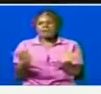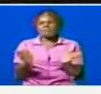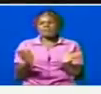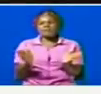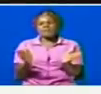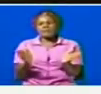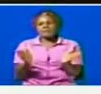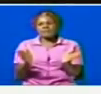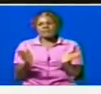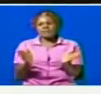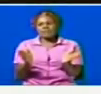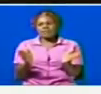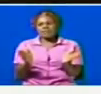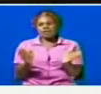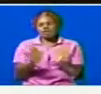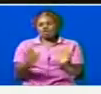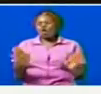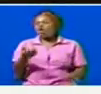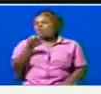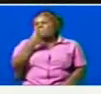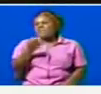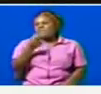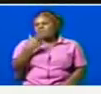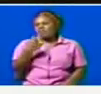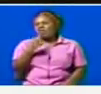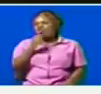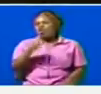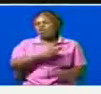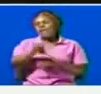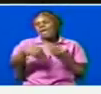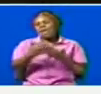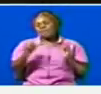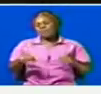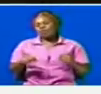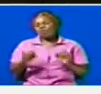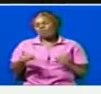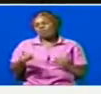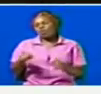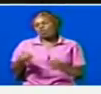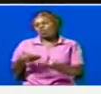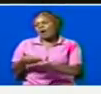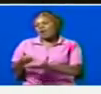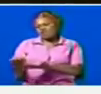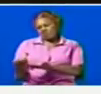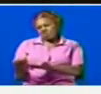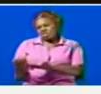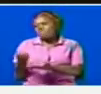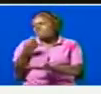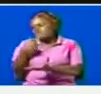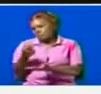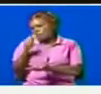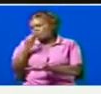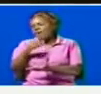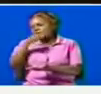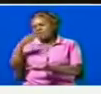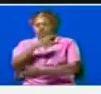there. Some claim that there's no medication, and of course not everyone can perhaps afford to get that much needed treatment in